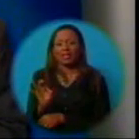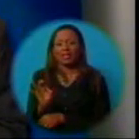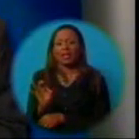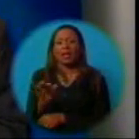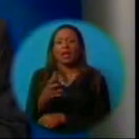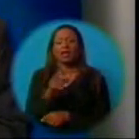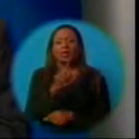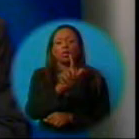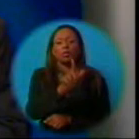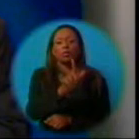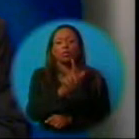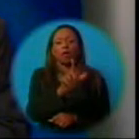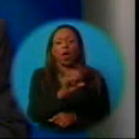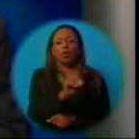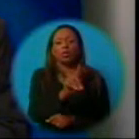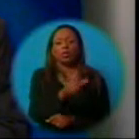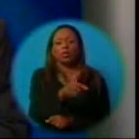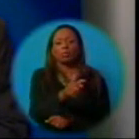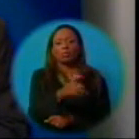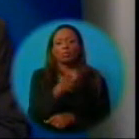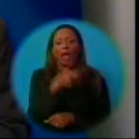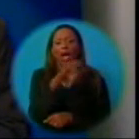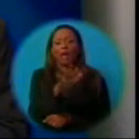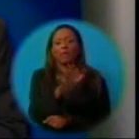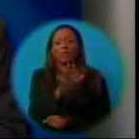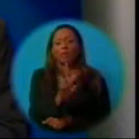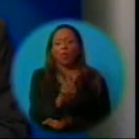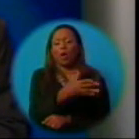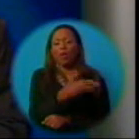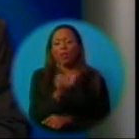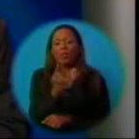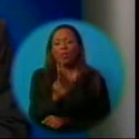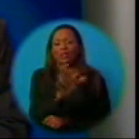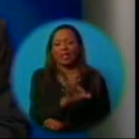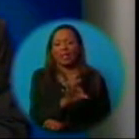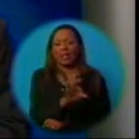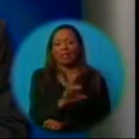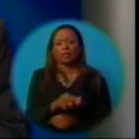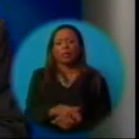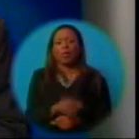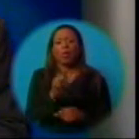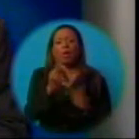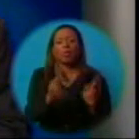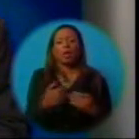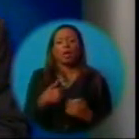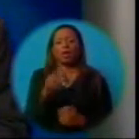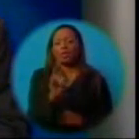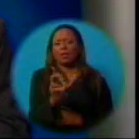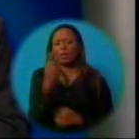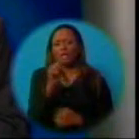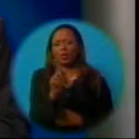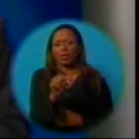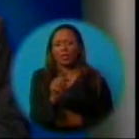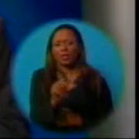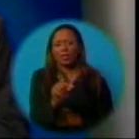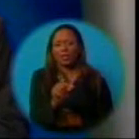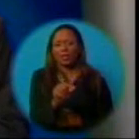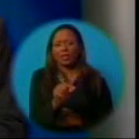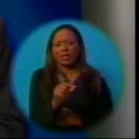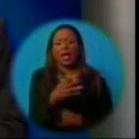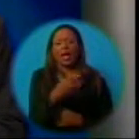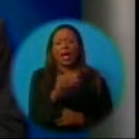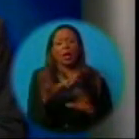23. The Lodge 51 and 39, where Mario Knight taking 7 for 20, and he has taken his season tally